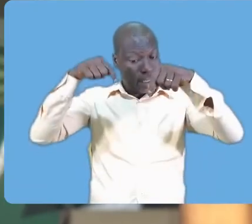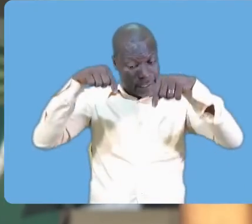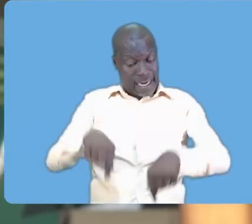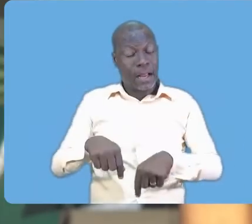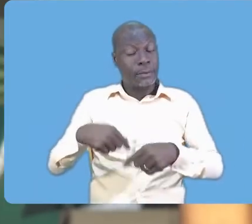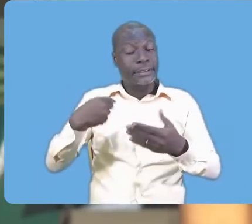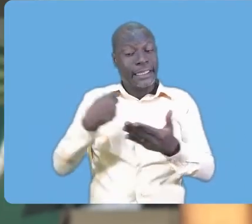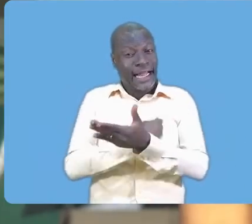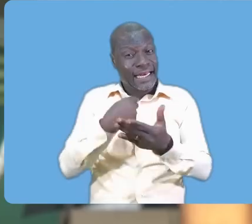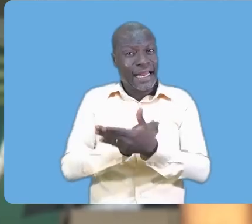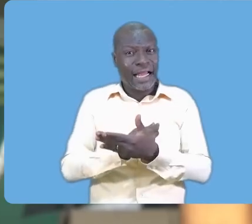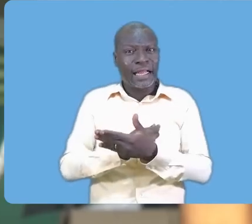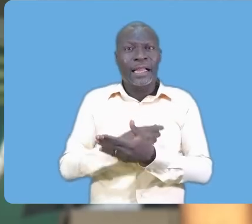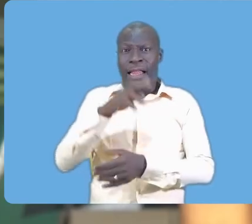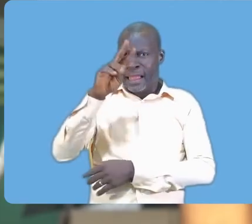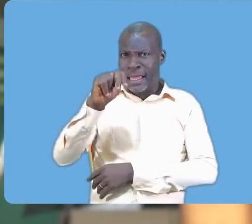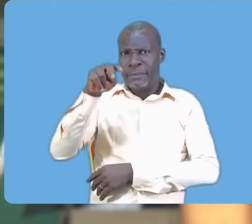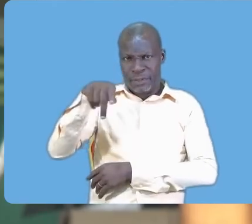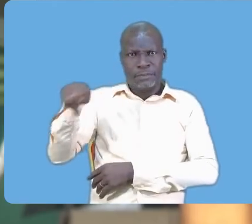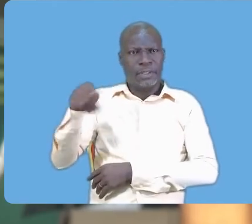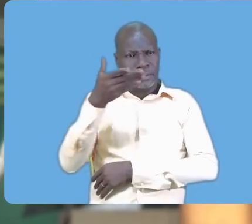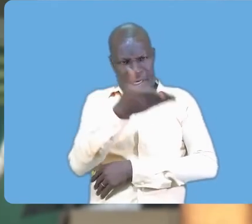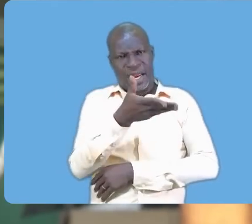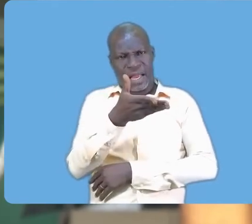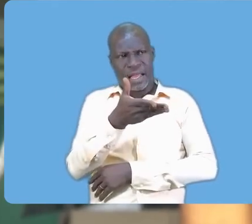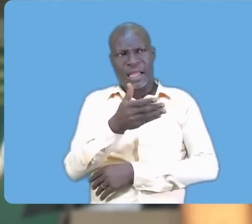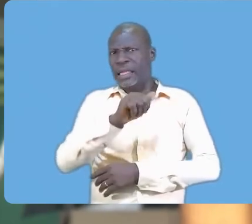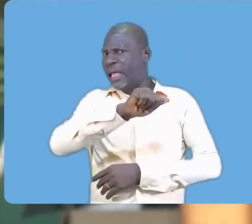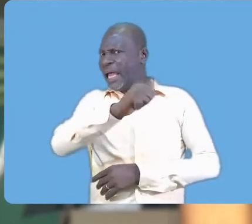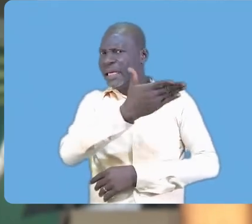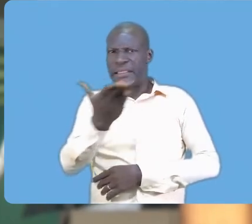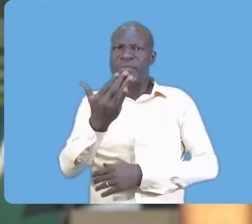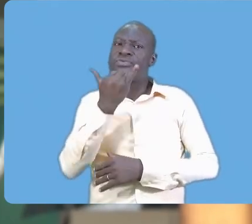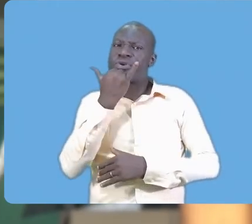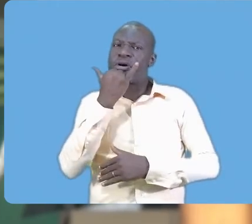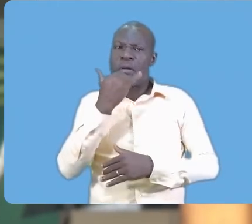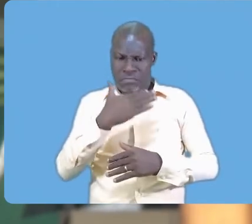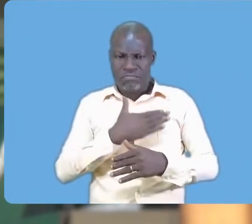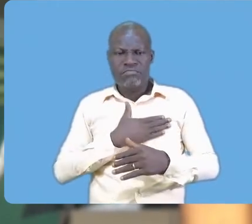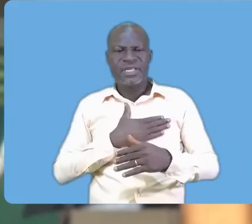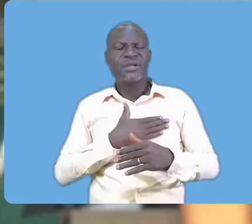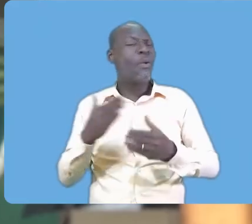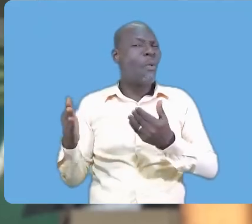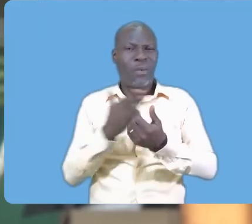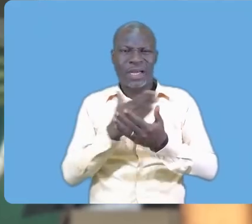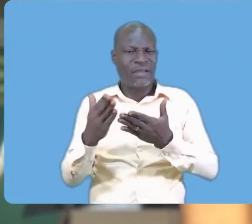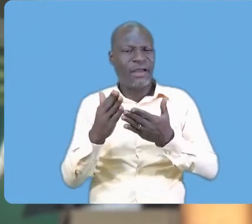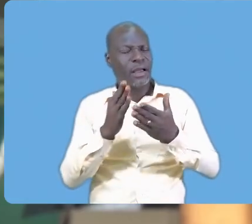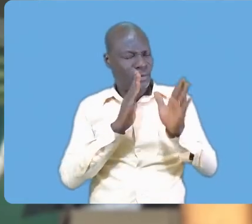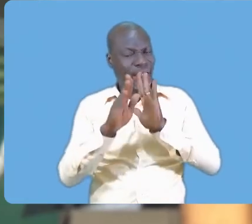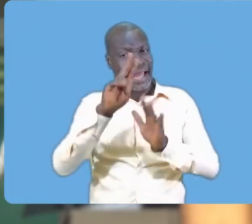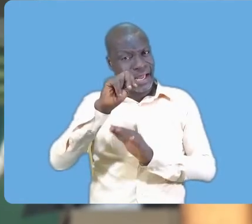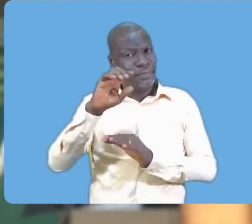yetimo no aye MPP ne de ye so and so be a can ye maybe a enquire say pa we are there a very improper